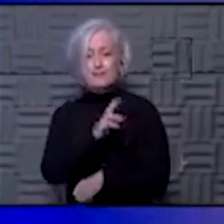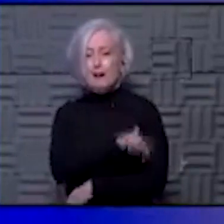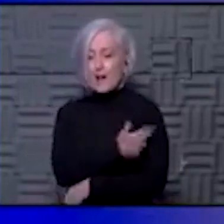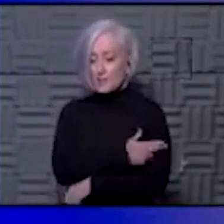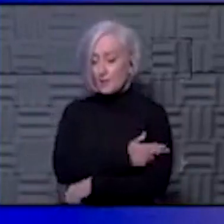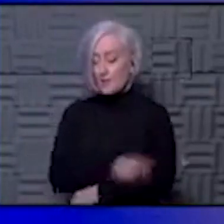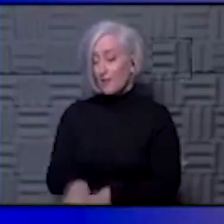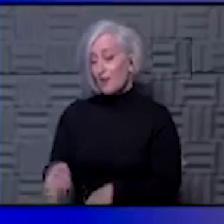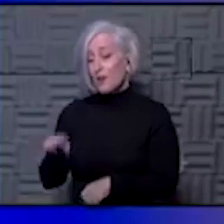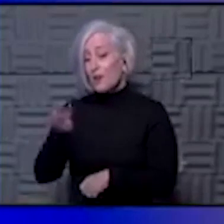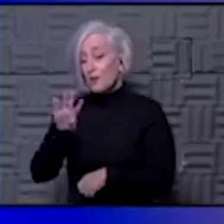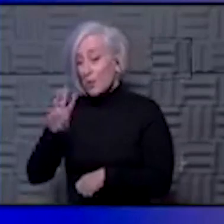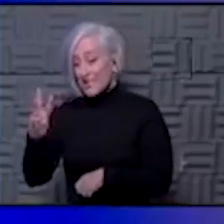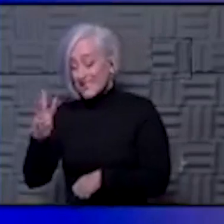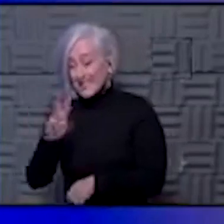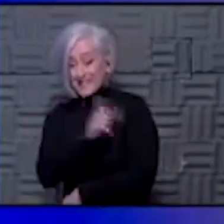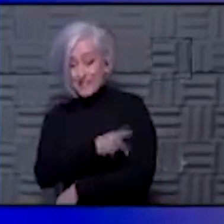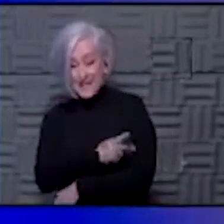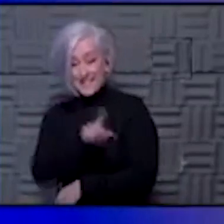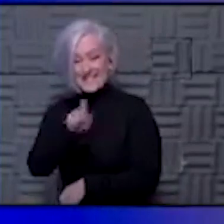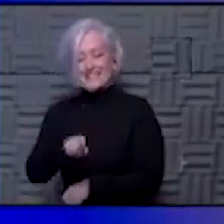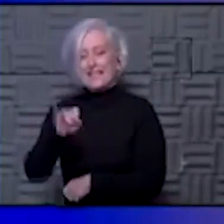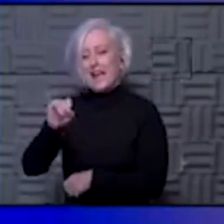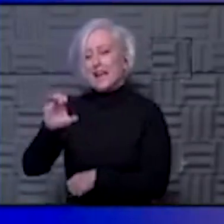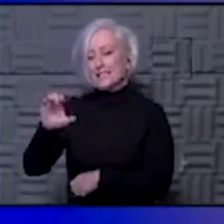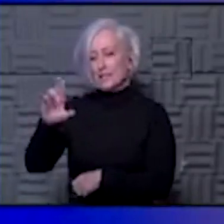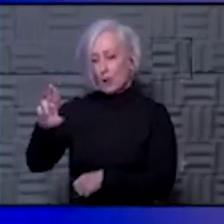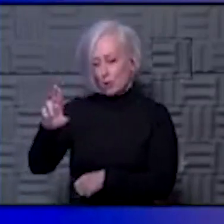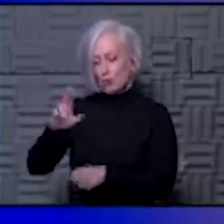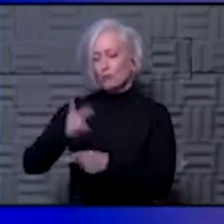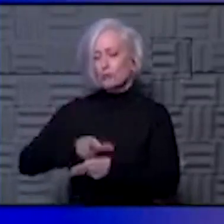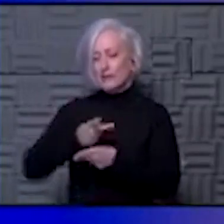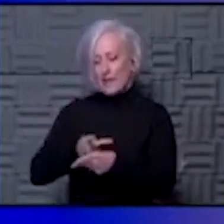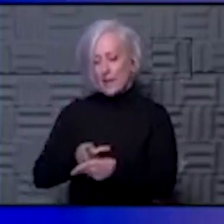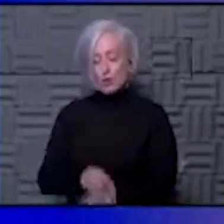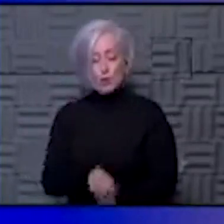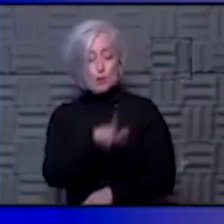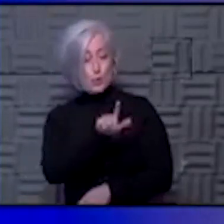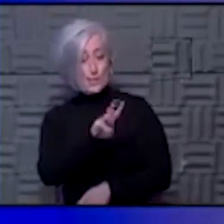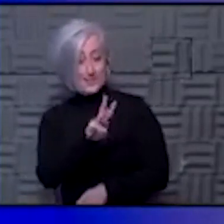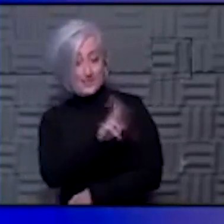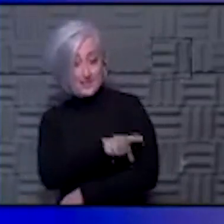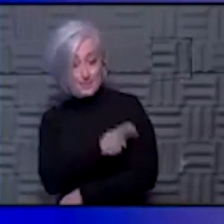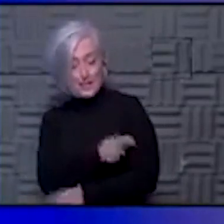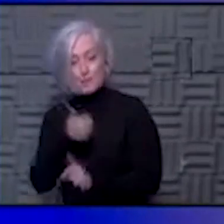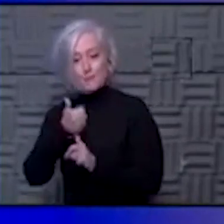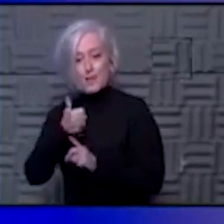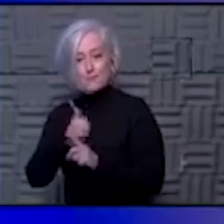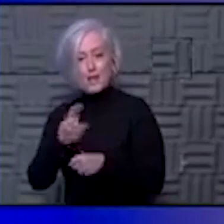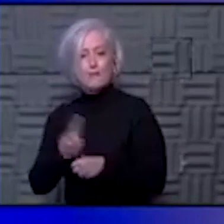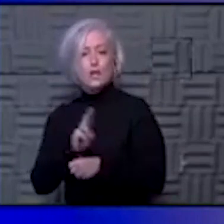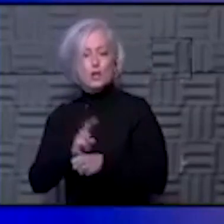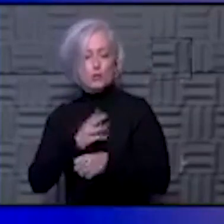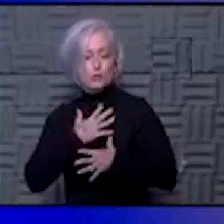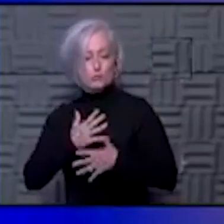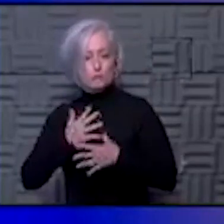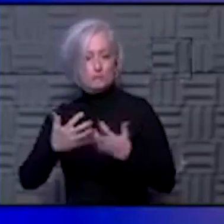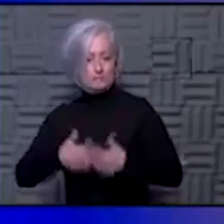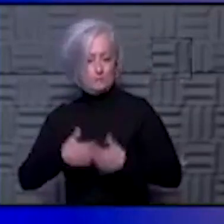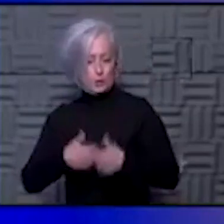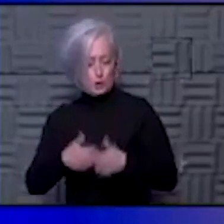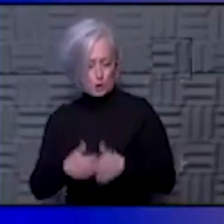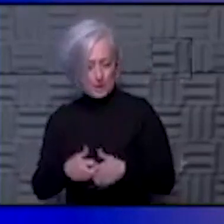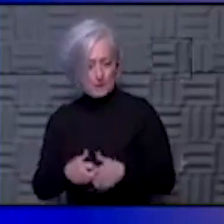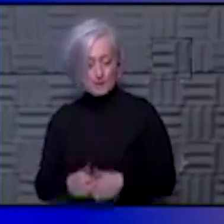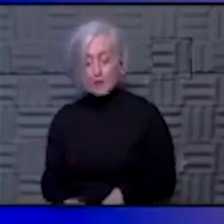46 patients are needing ICU critical care for that, and 26 of those patients are actually on the ventilator. So we still have 39 as